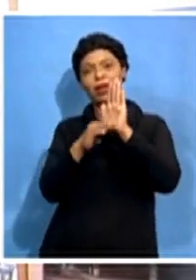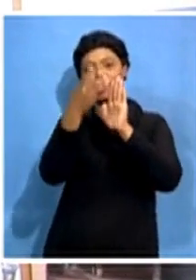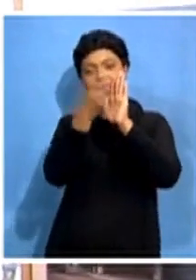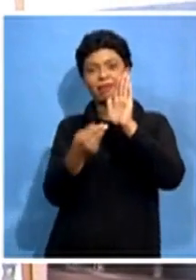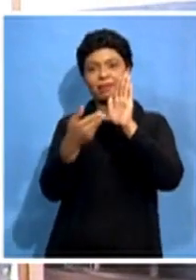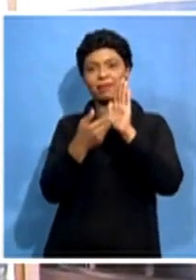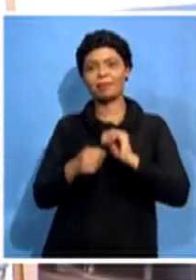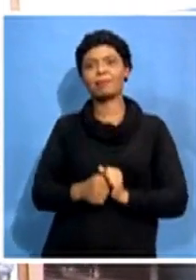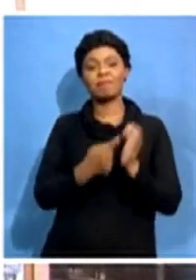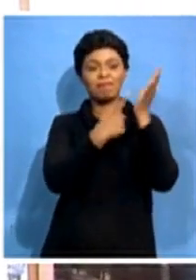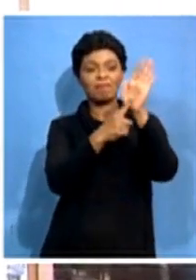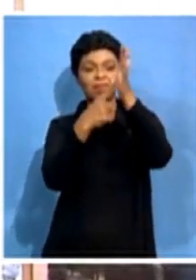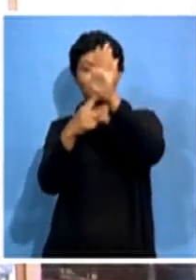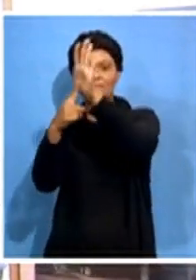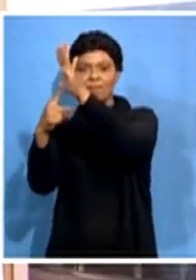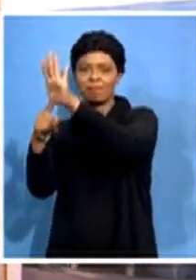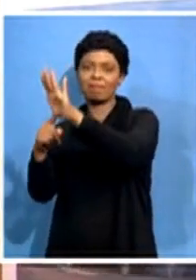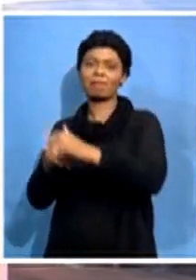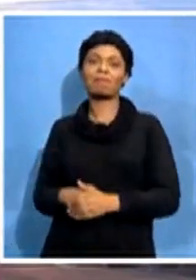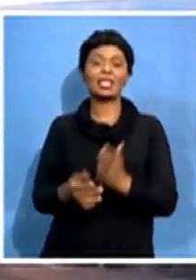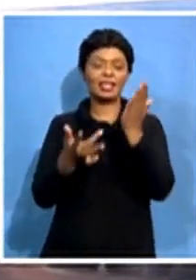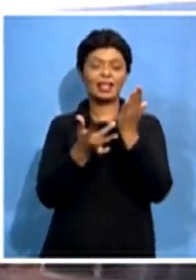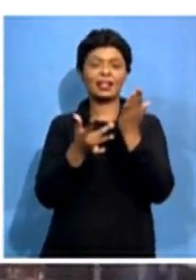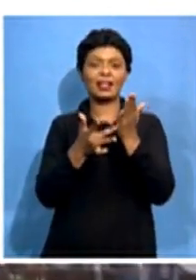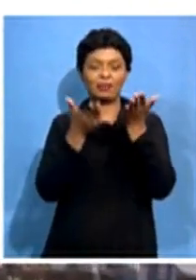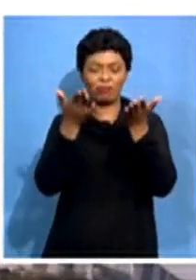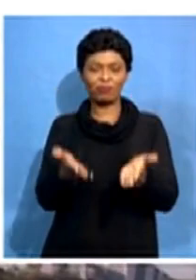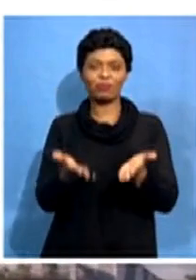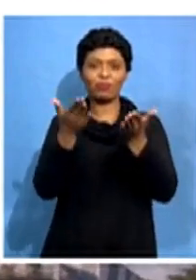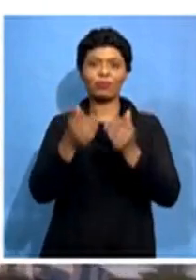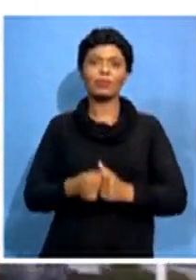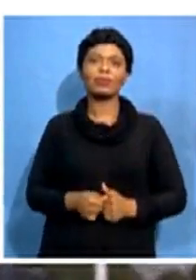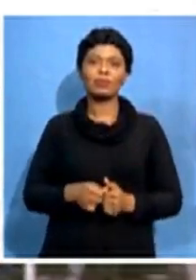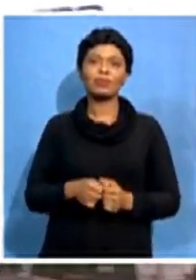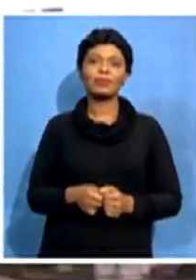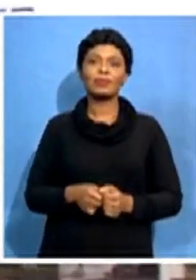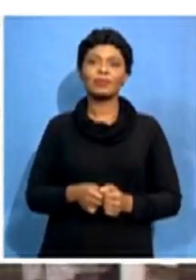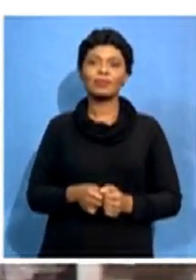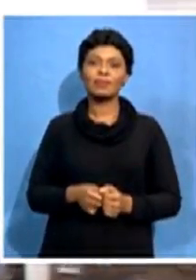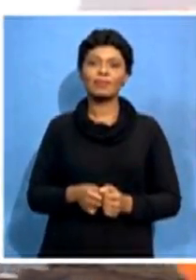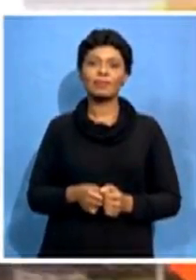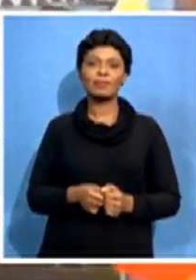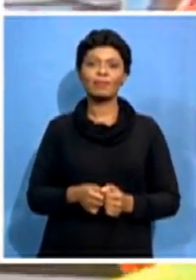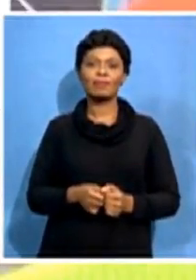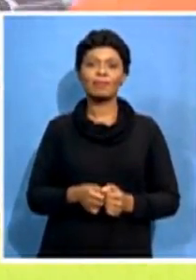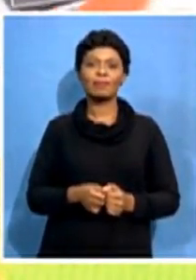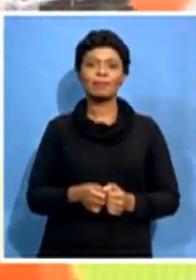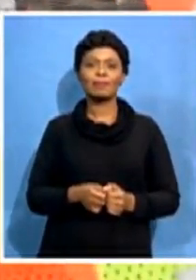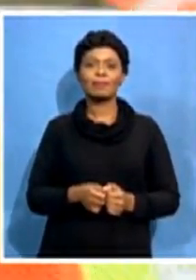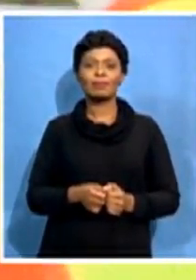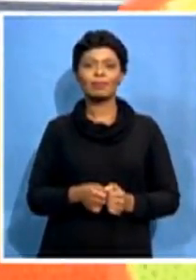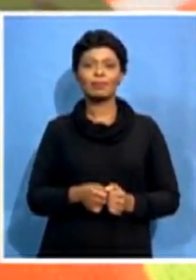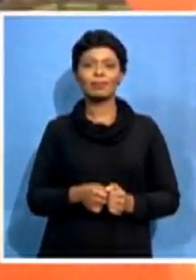you. So the President, it's a total of 13 factories being built simultaneously. Wow. That's in addition to, and then the Ford